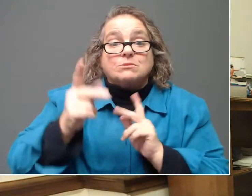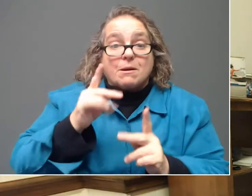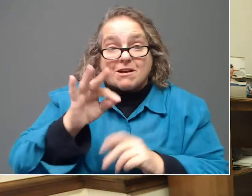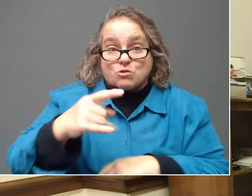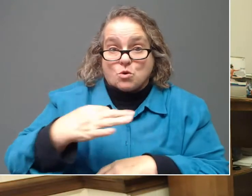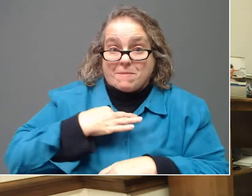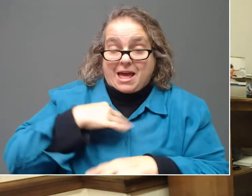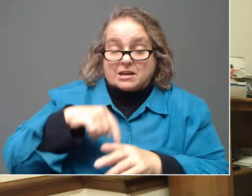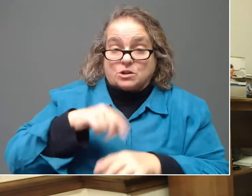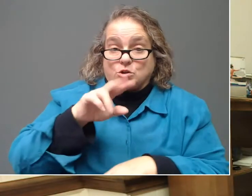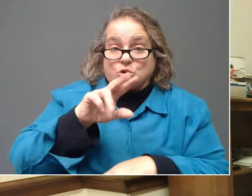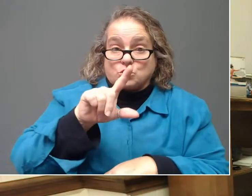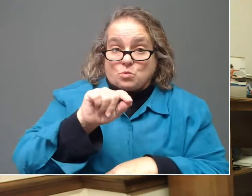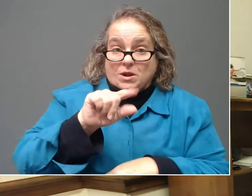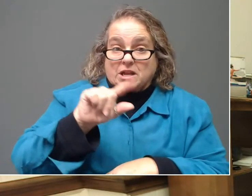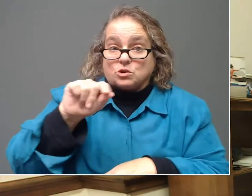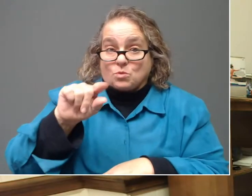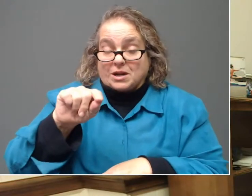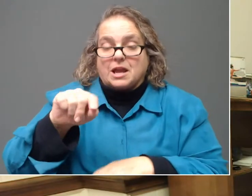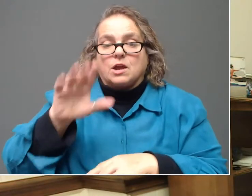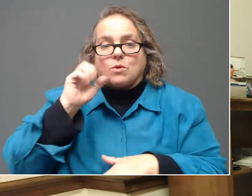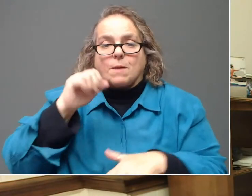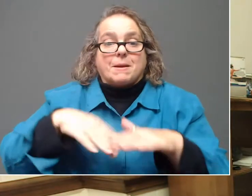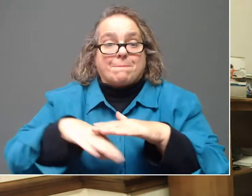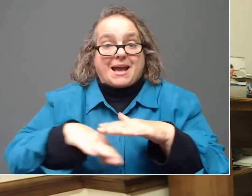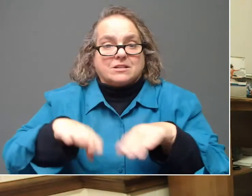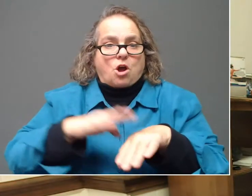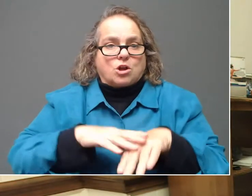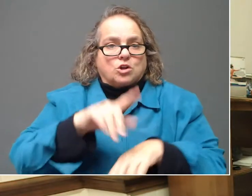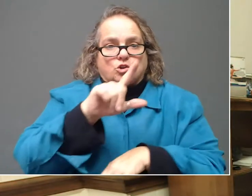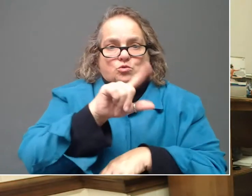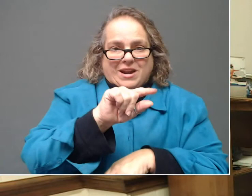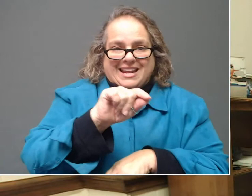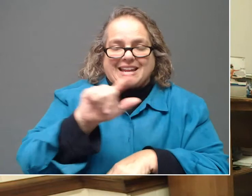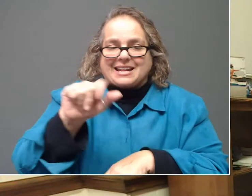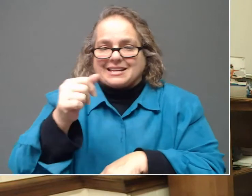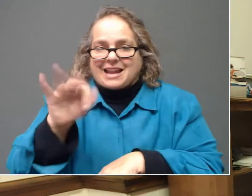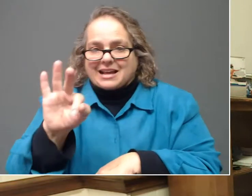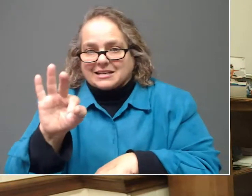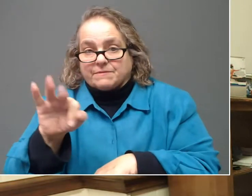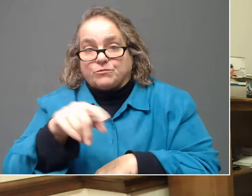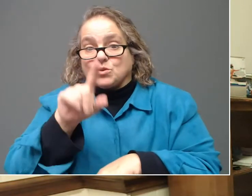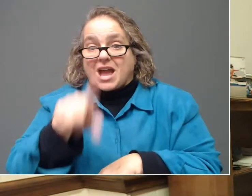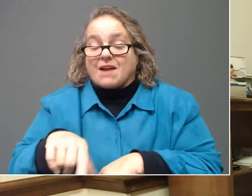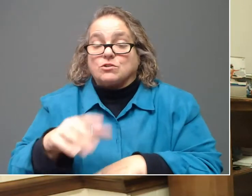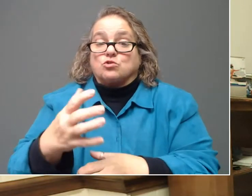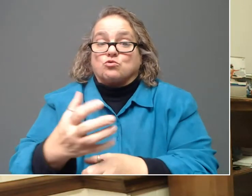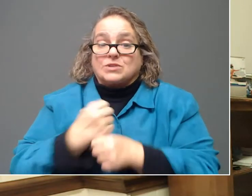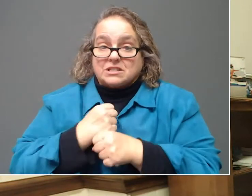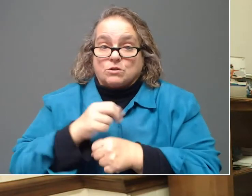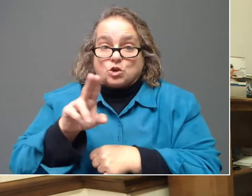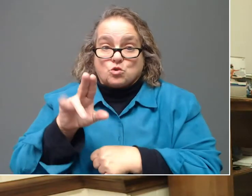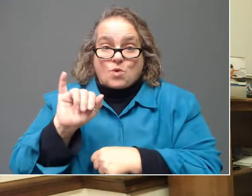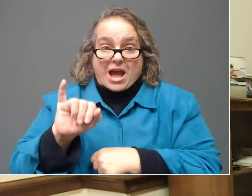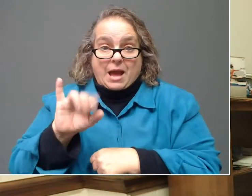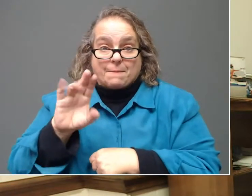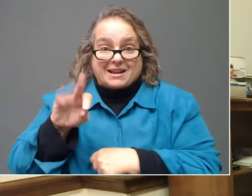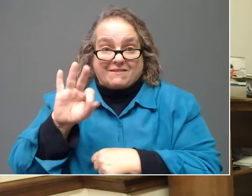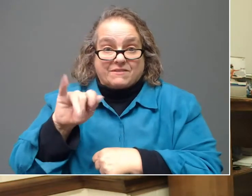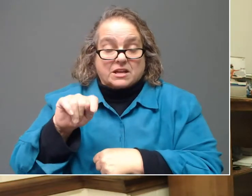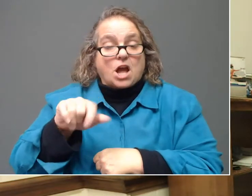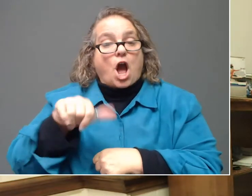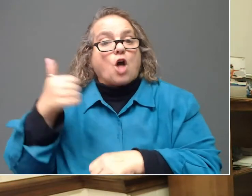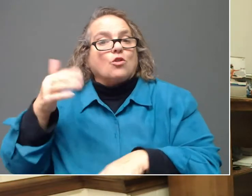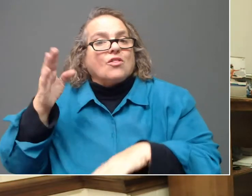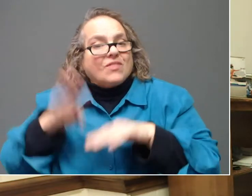on 2019. You have to be receiving a UI benefit other than PUA. This is only